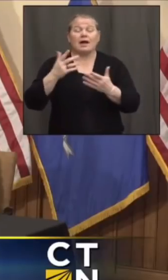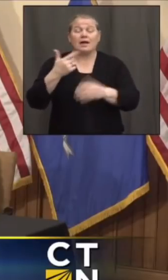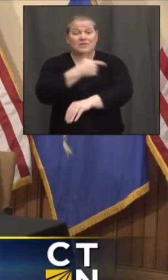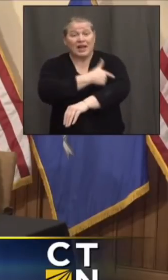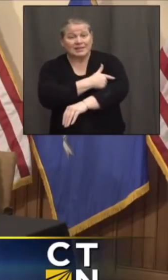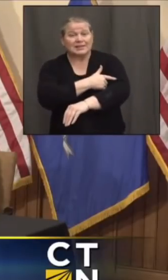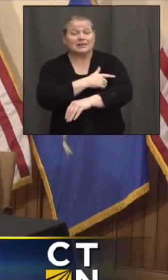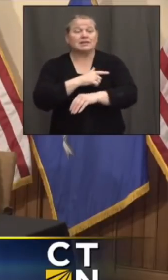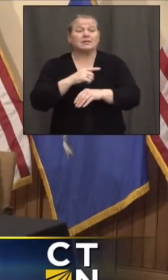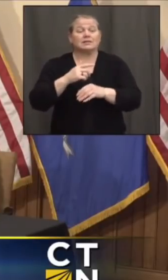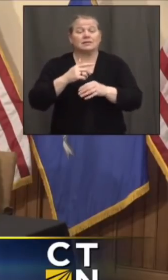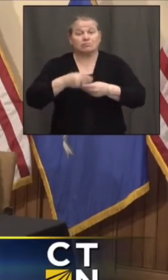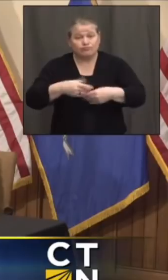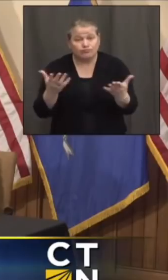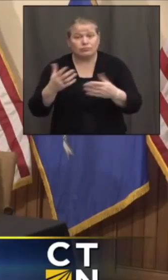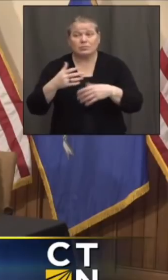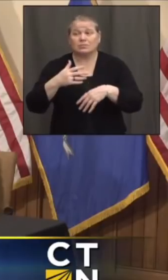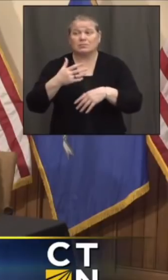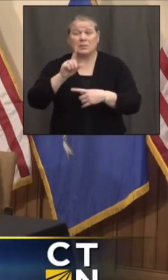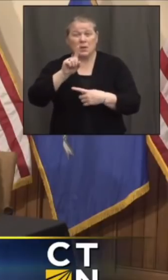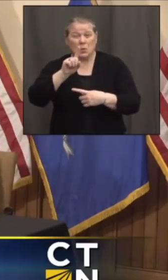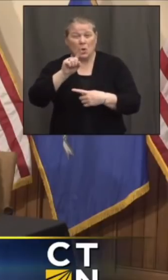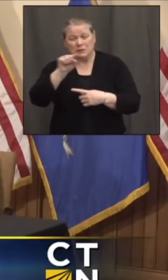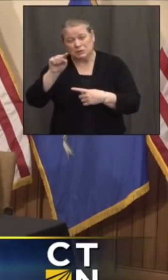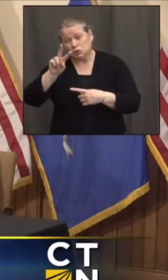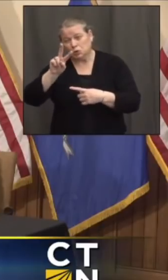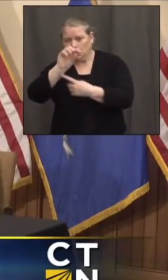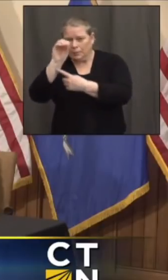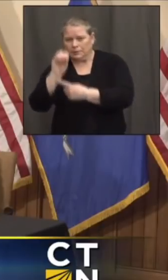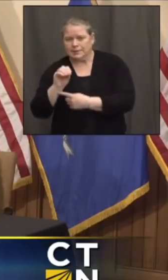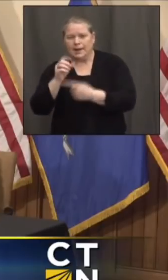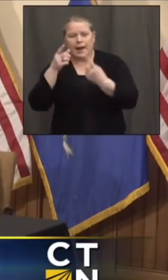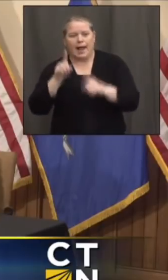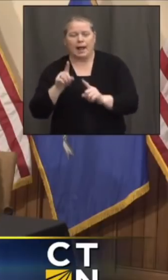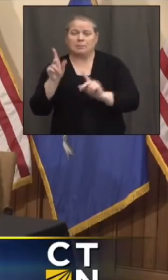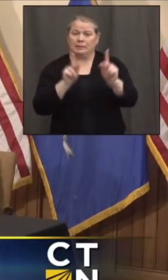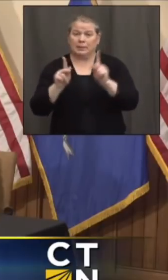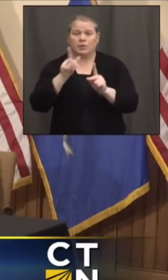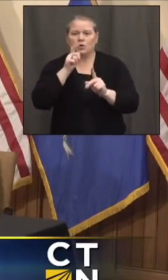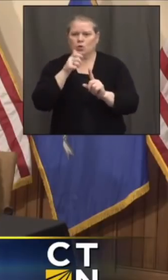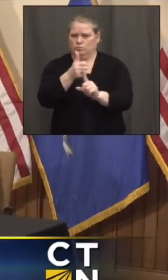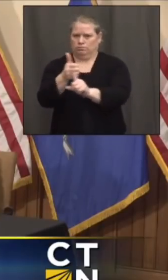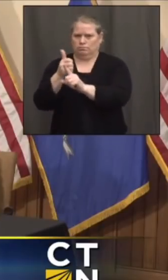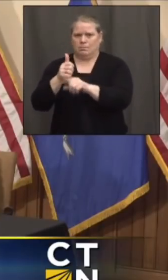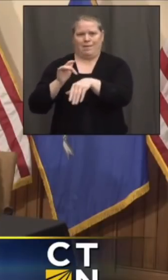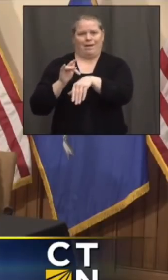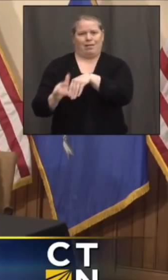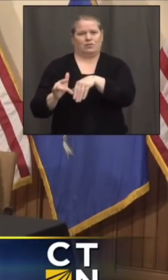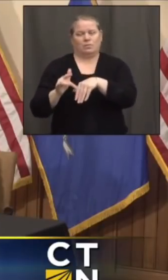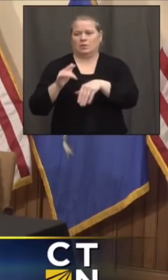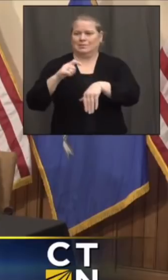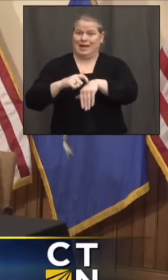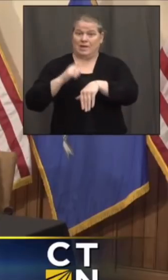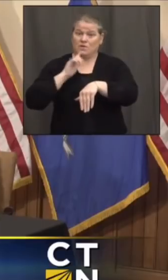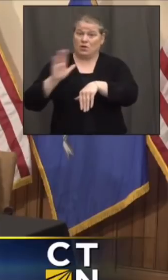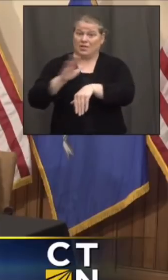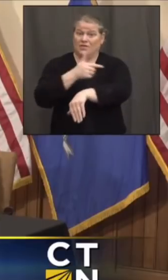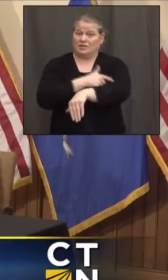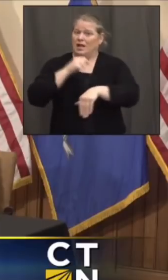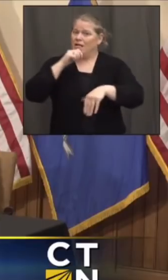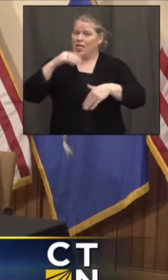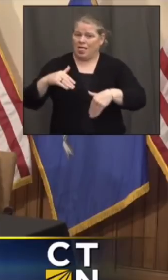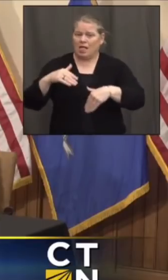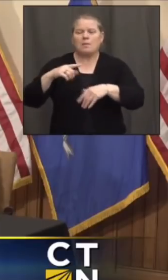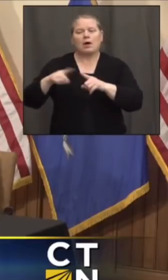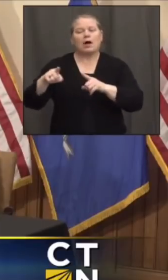to people who weren't actually eligible at this time. So that would be about several thousand people at least. Can you provide a more exact number and tell us if